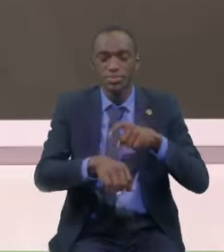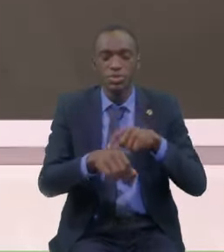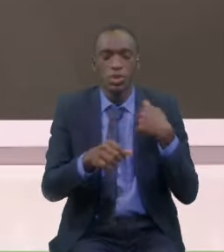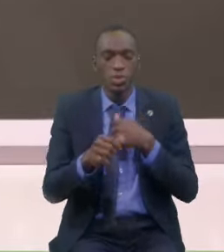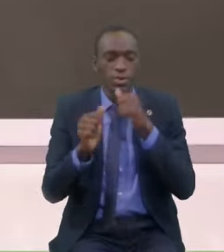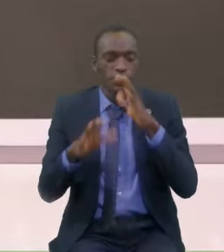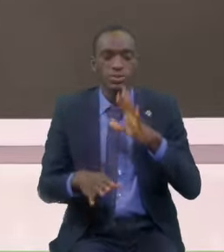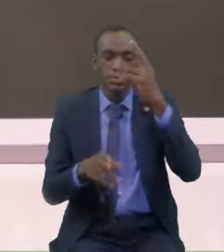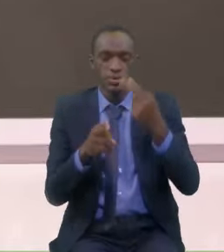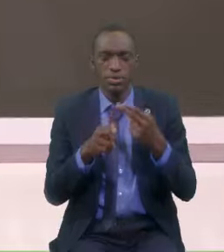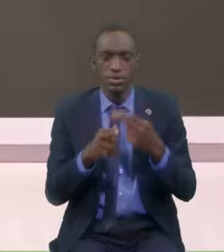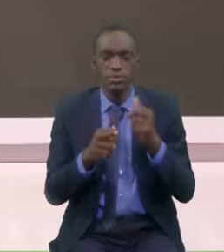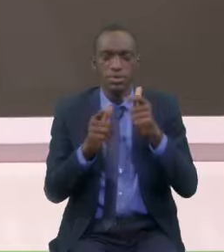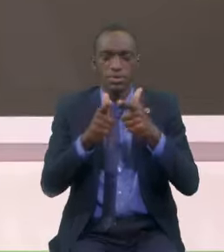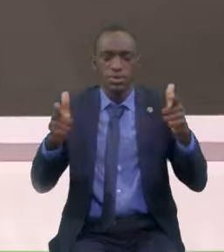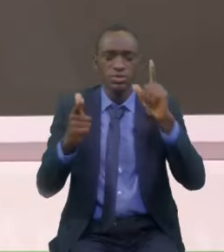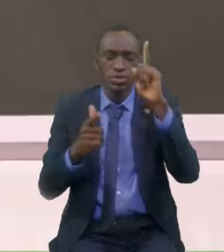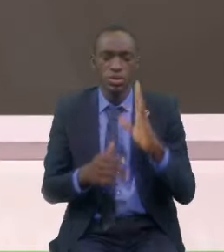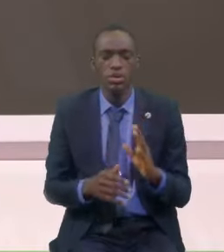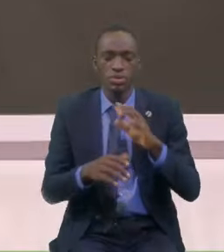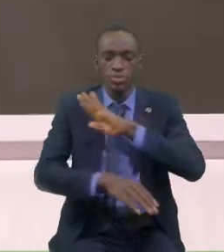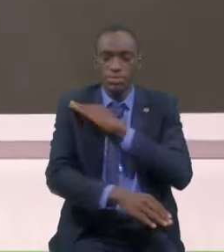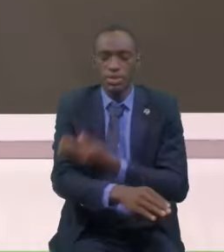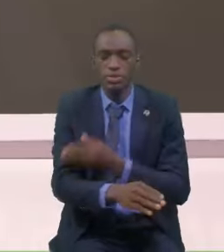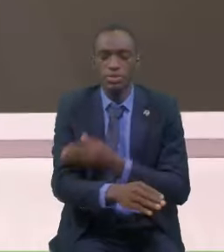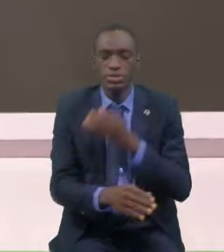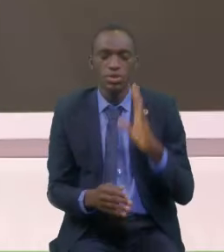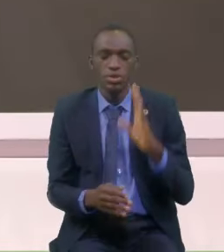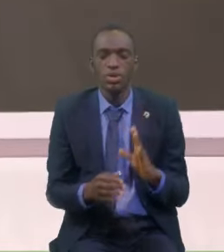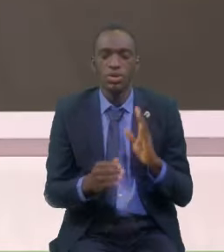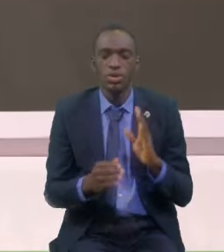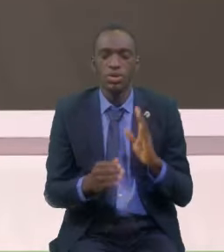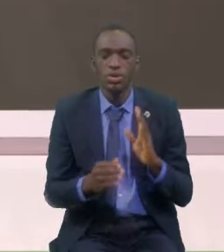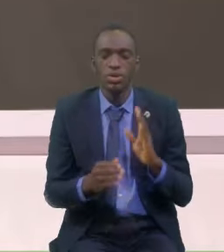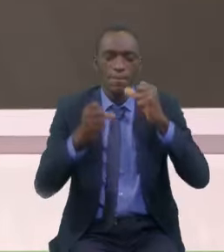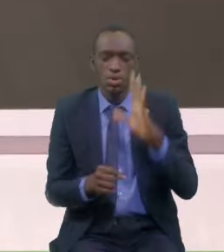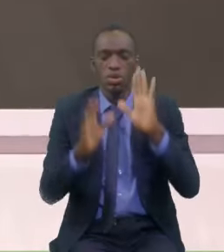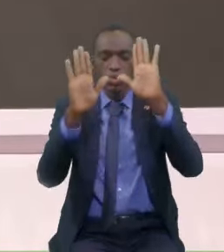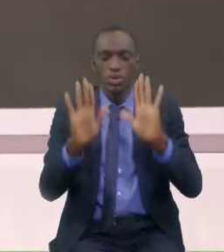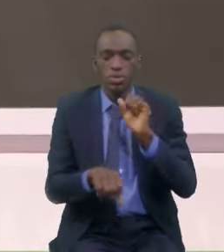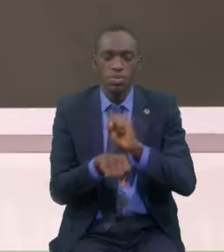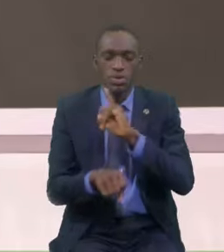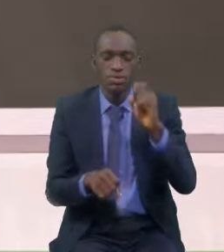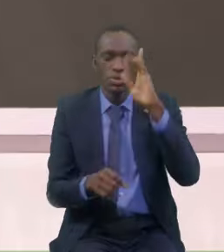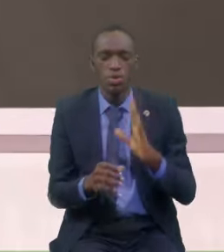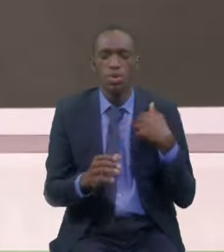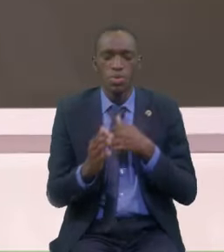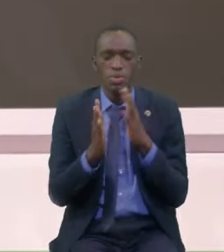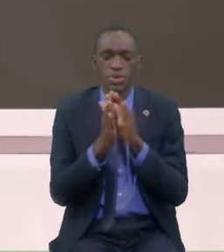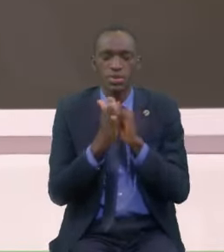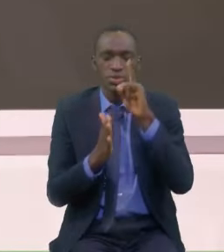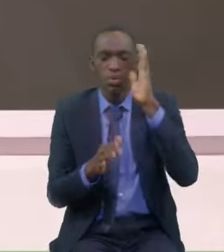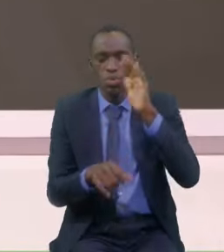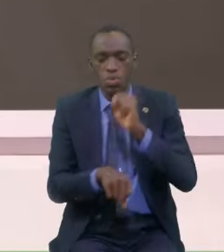God, powerful God, wonder-working God. We pray your work in every life and raise